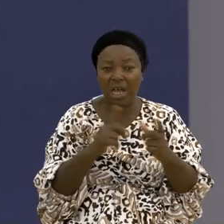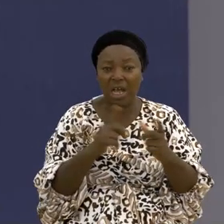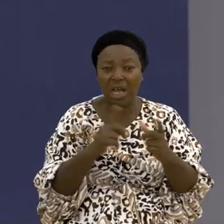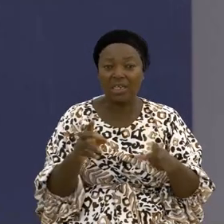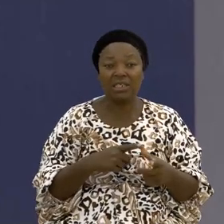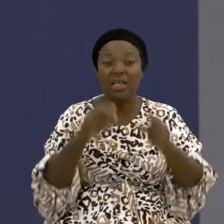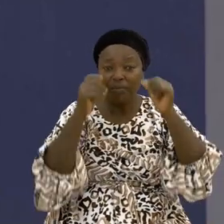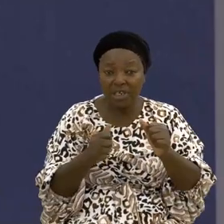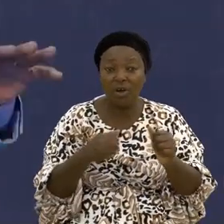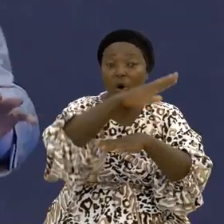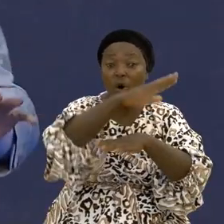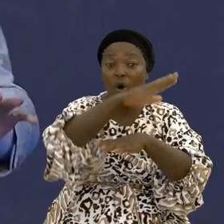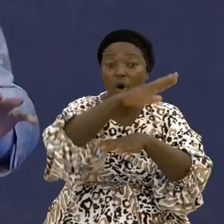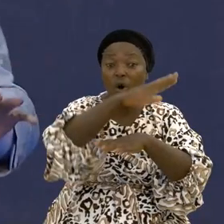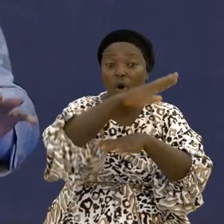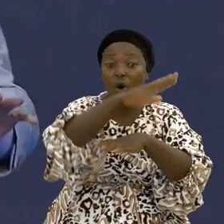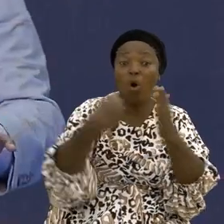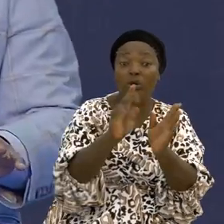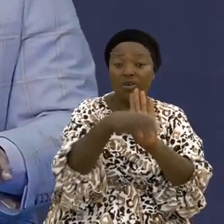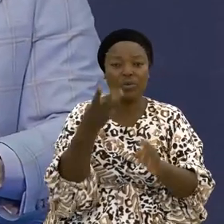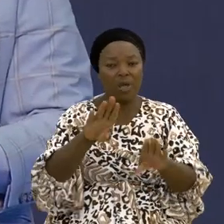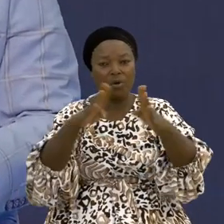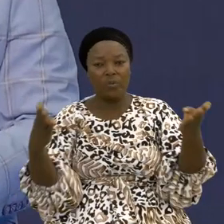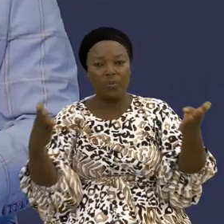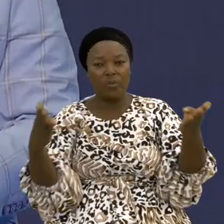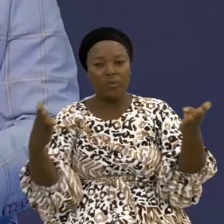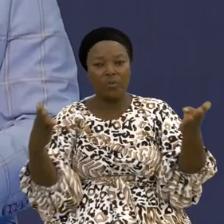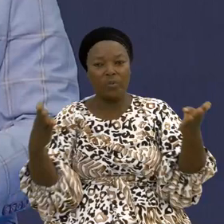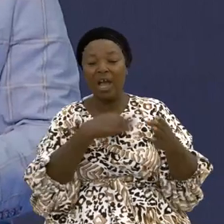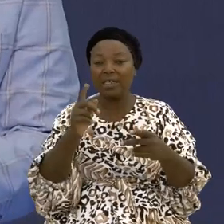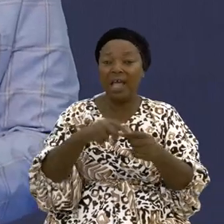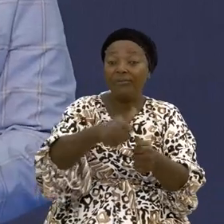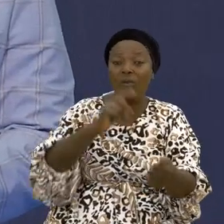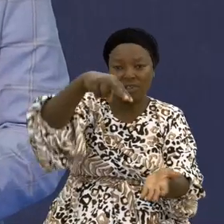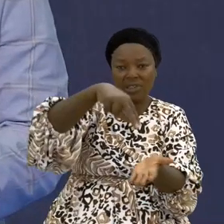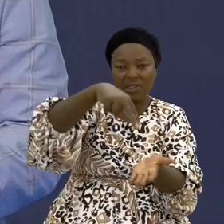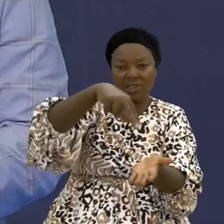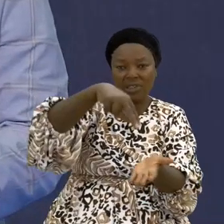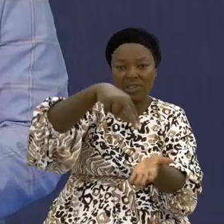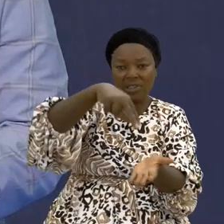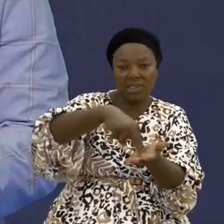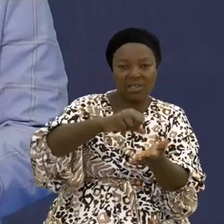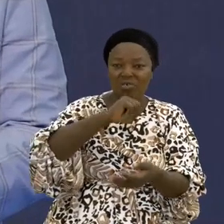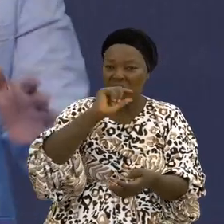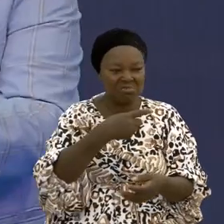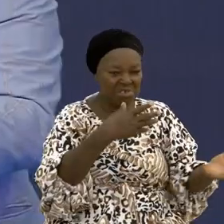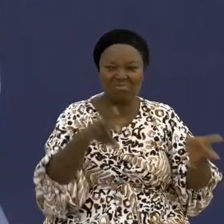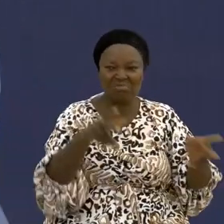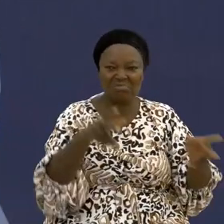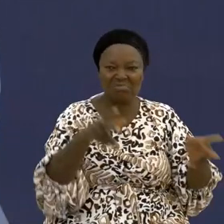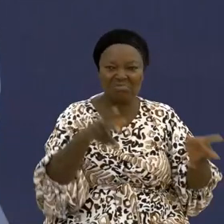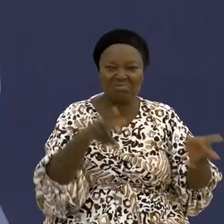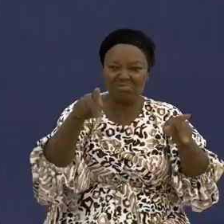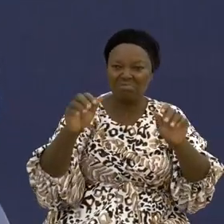the doors were opened, and everyone's bands not only the bands of Paul and the bands of